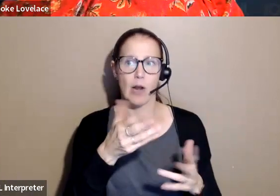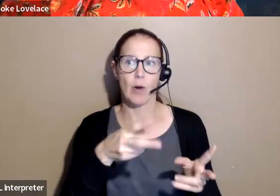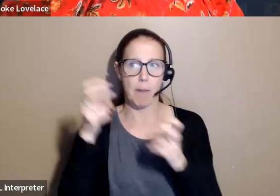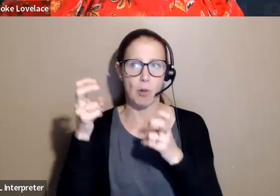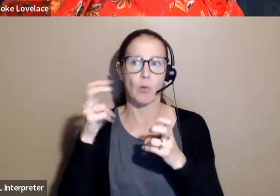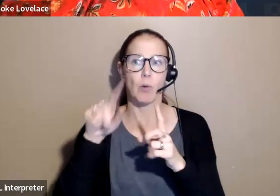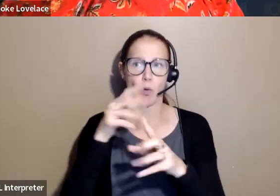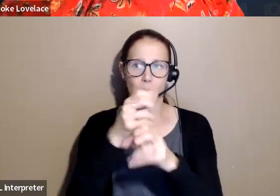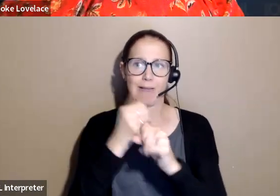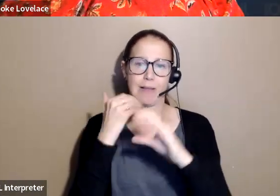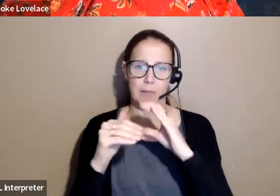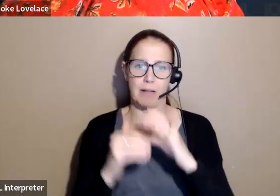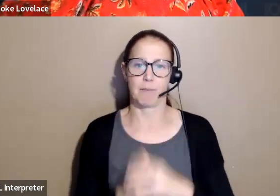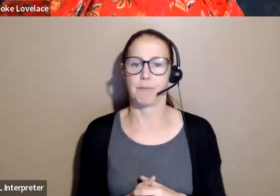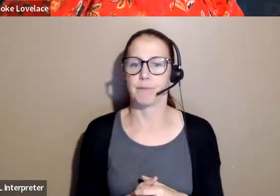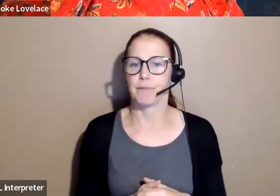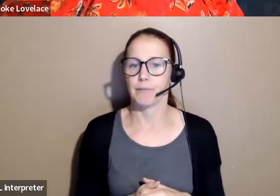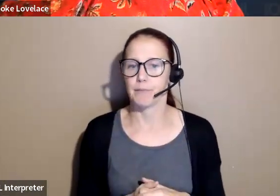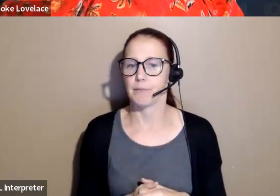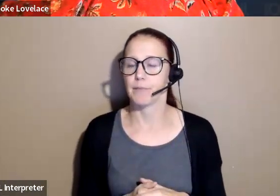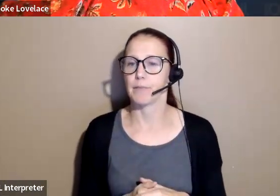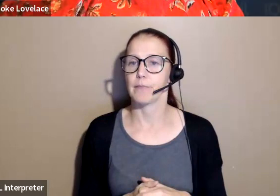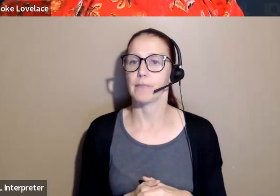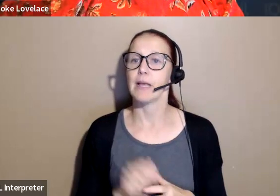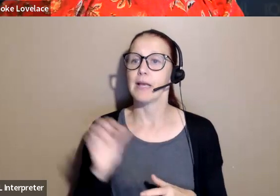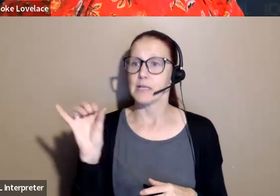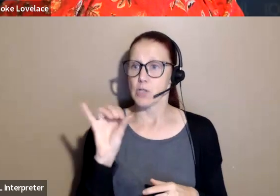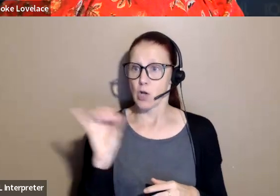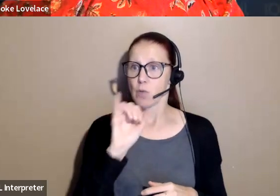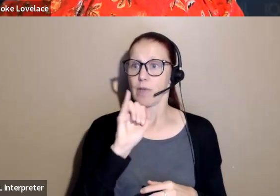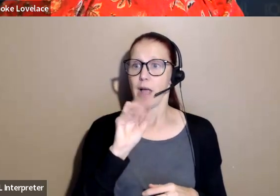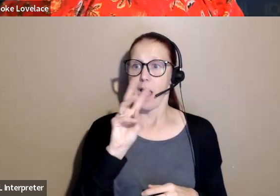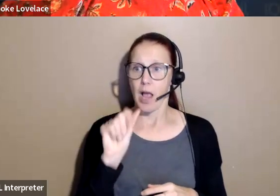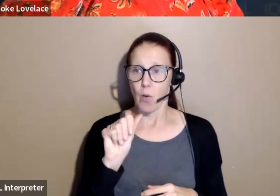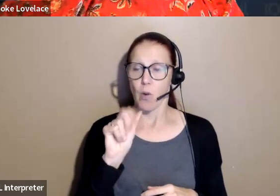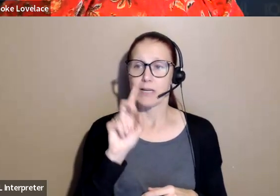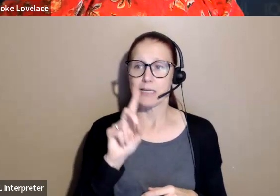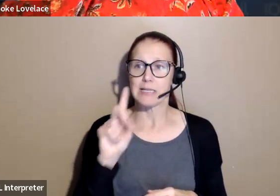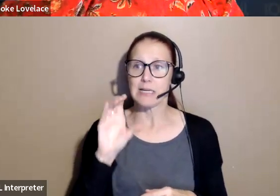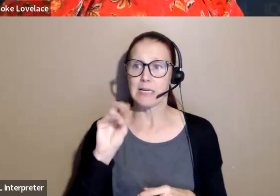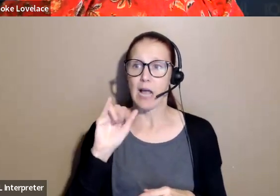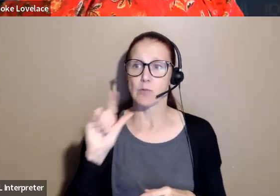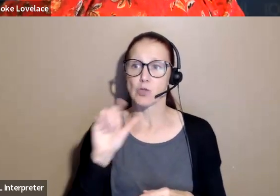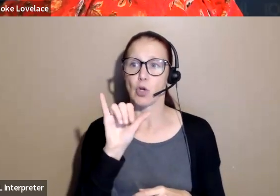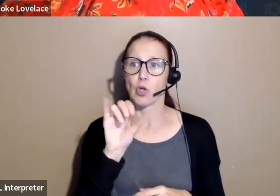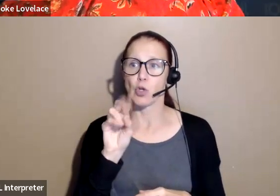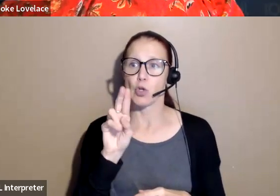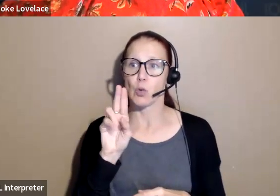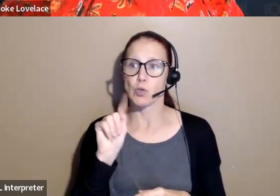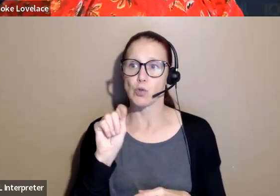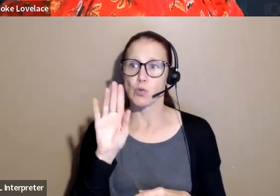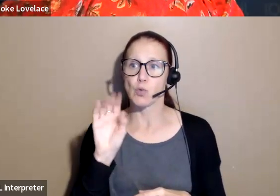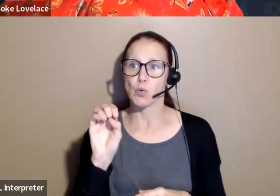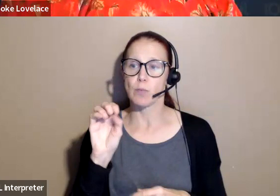email. And it's on the Iowa DD Council YouTube page. So if you're on YouTube, you could